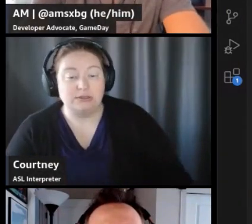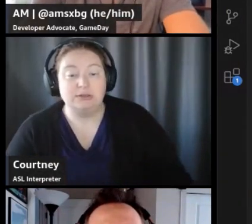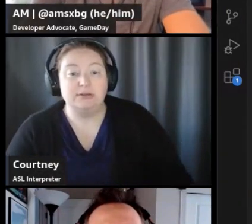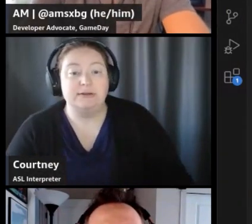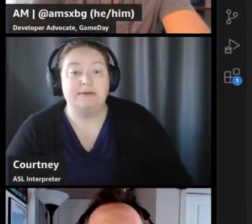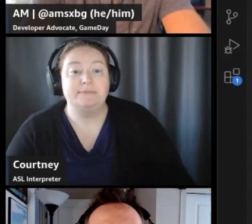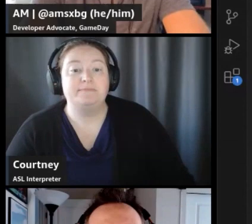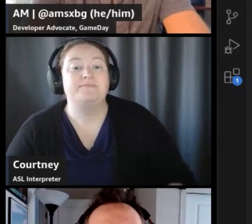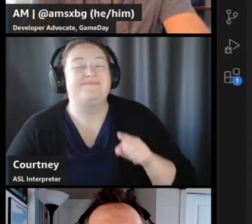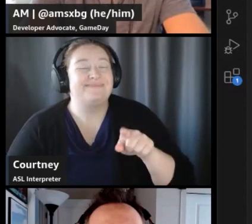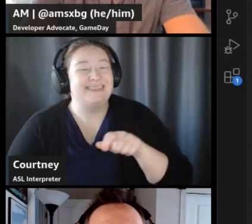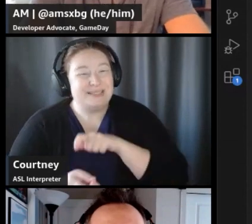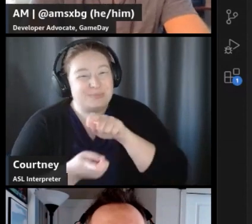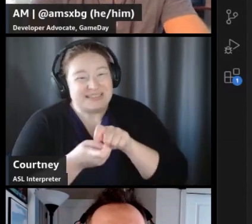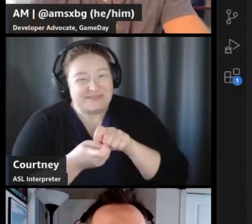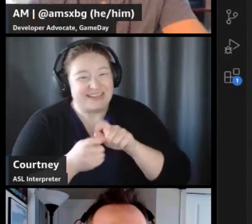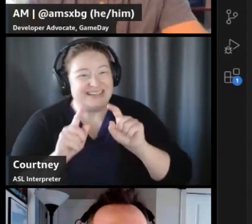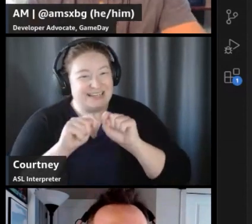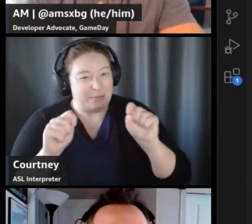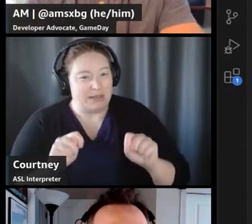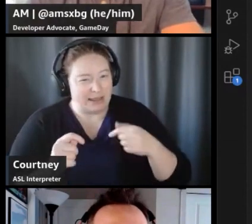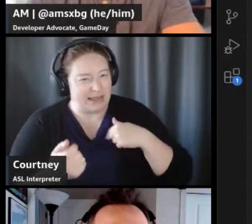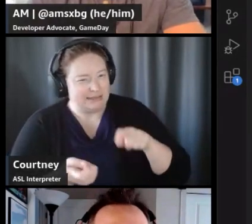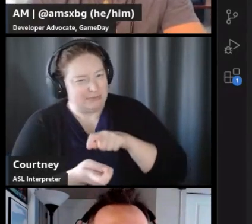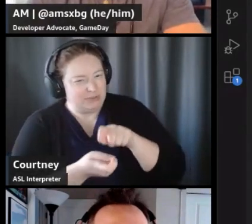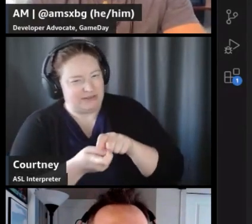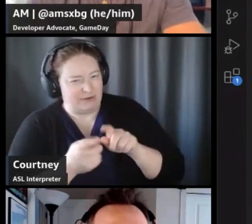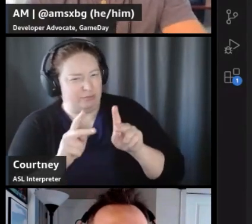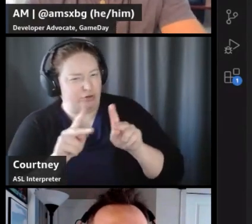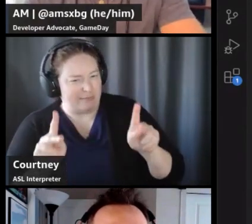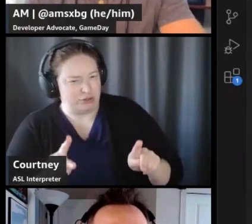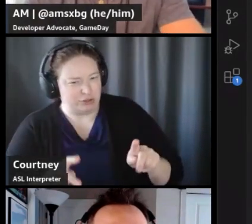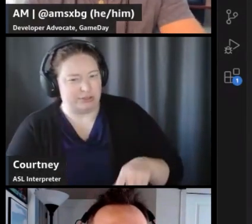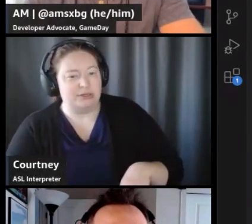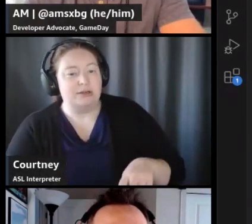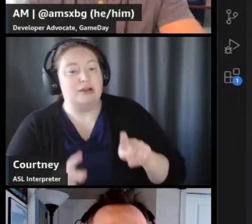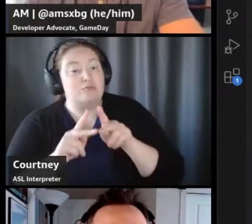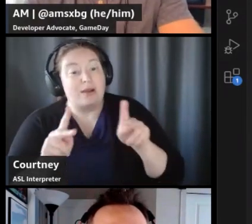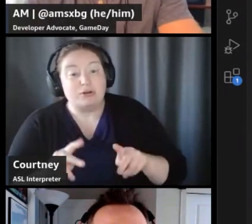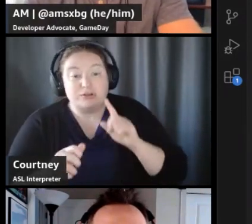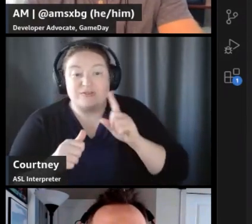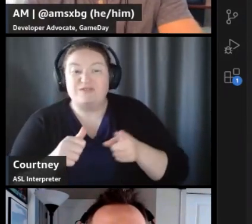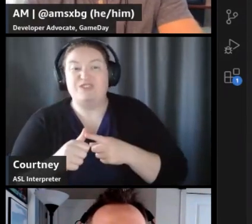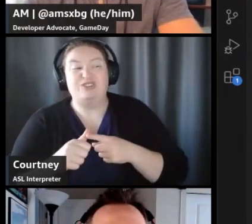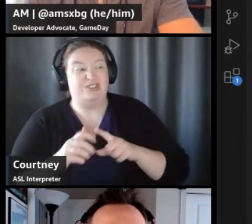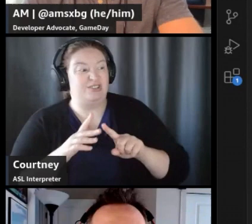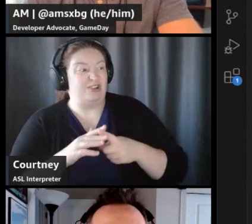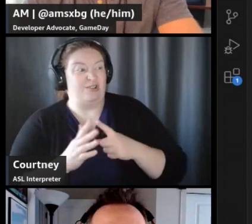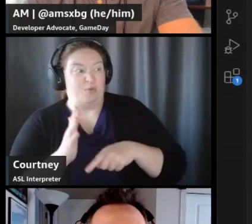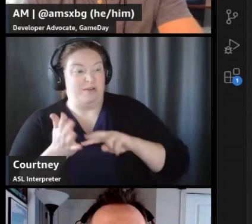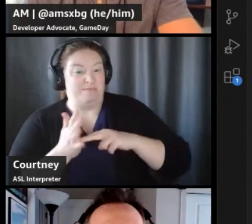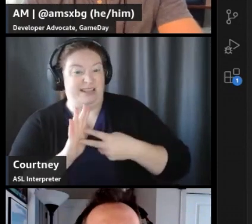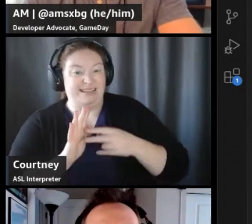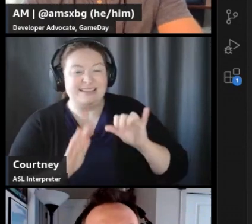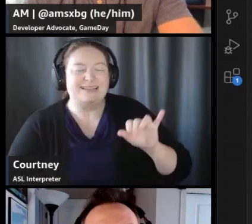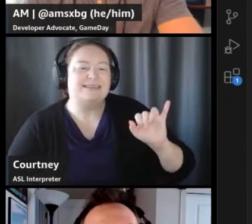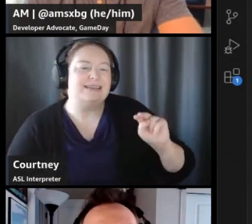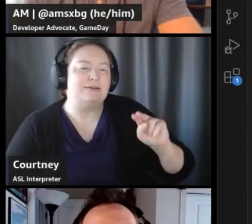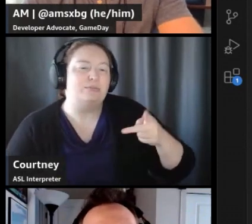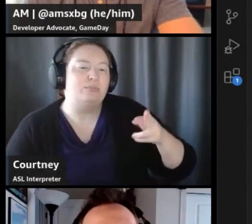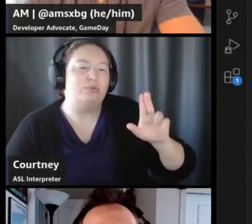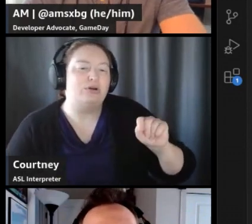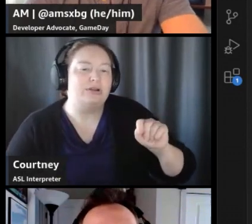this particular template has certain parameters. Parameters, for somebody who's first like starting out, what it means is that these are like inputs that you can allow